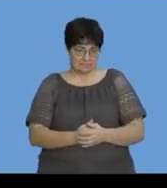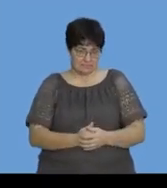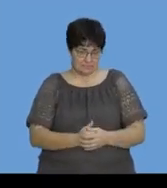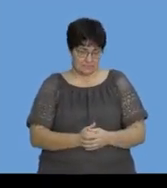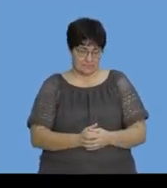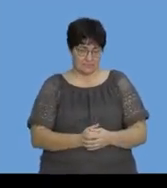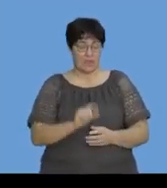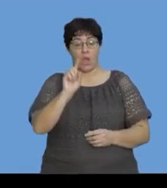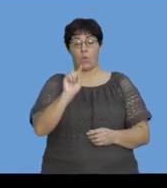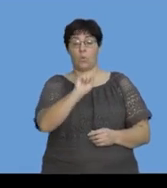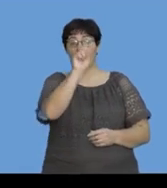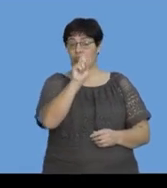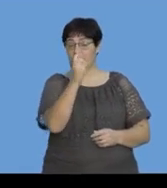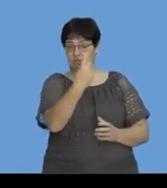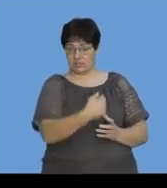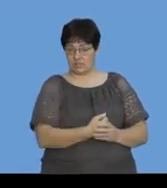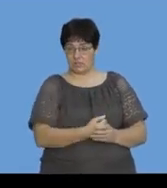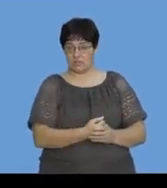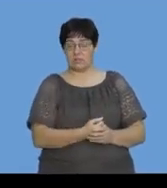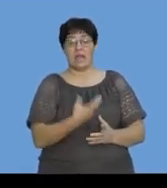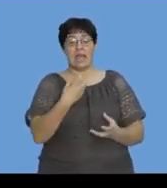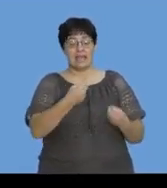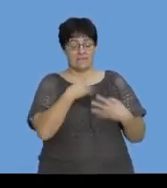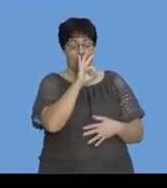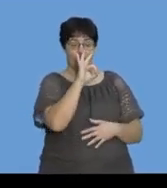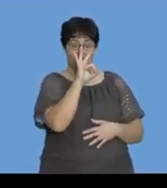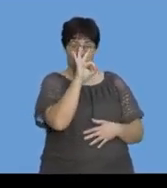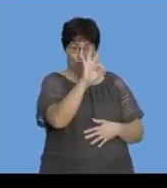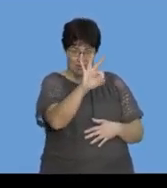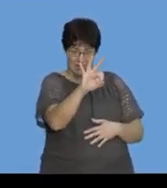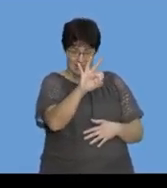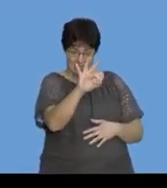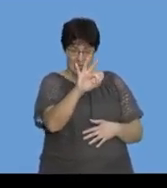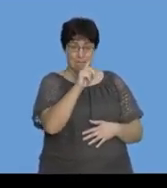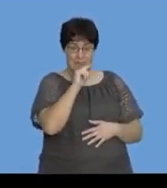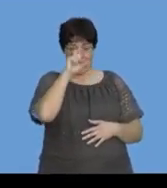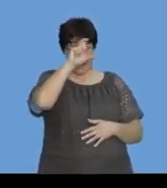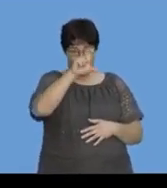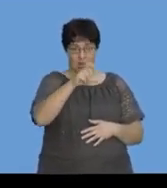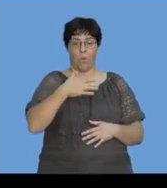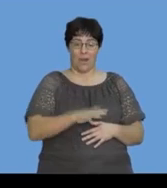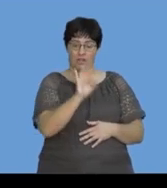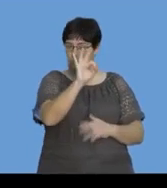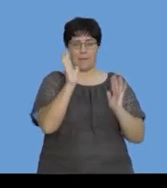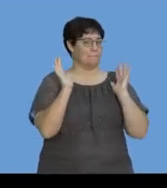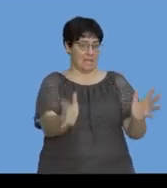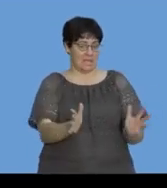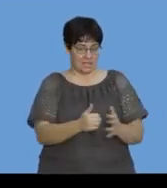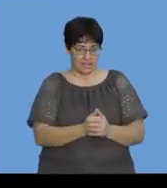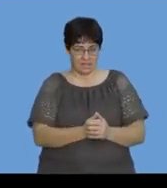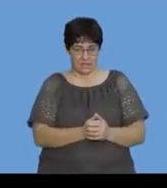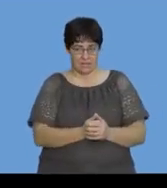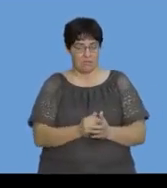the questions. Okay, the first question. List 3. If it's in capital letters, I only want